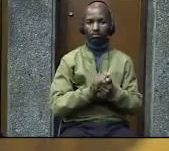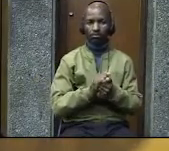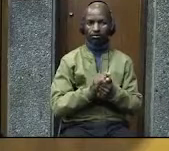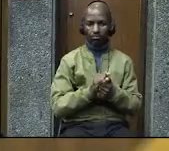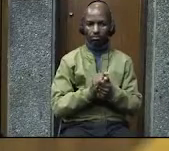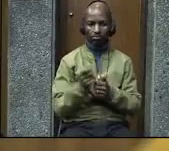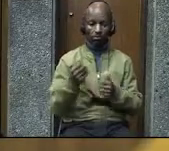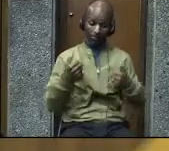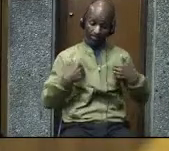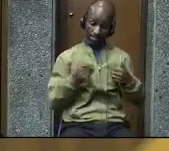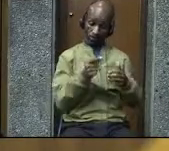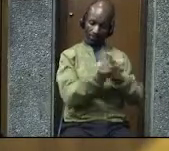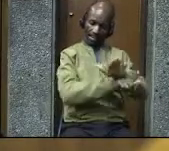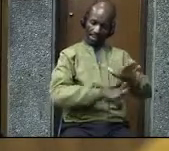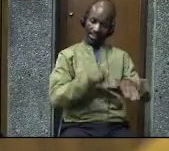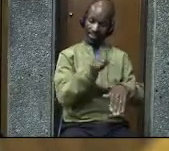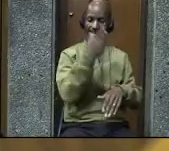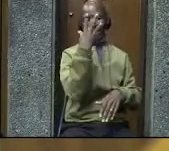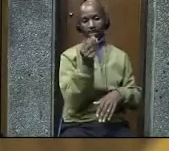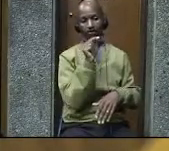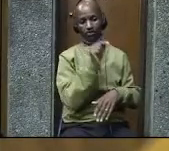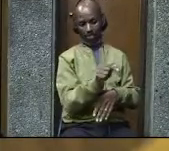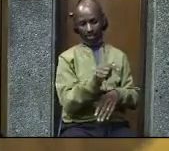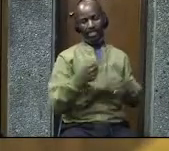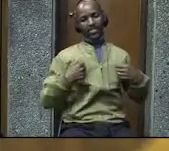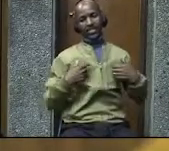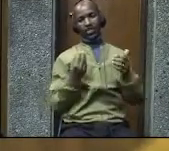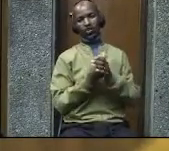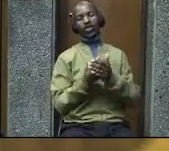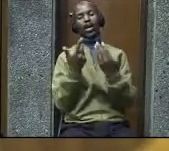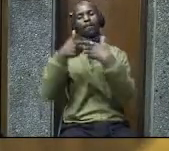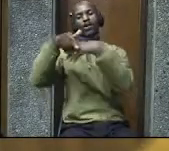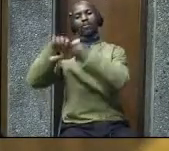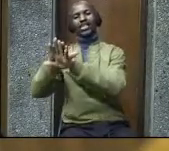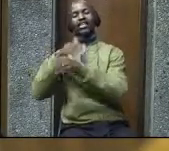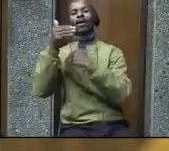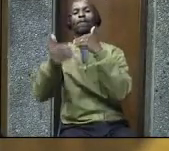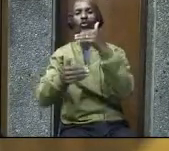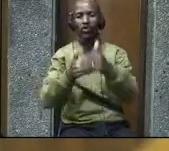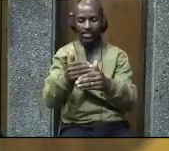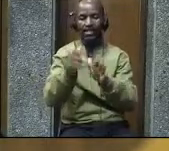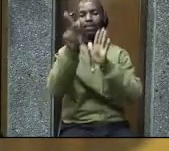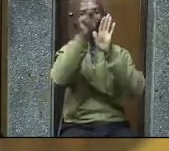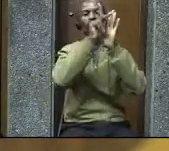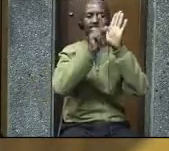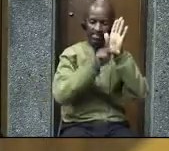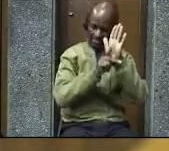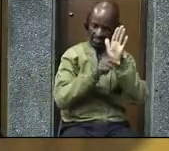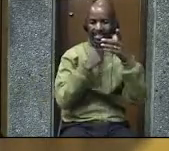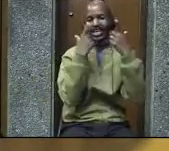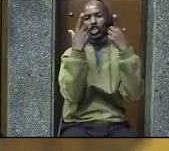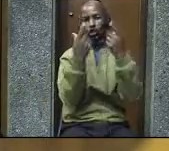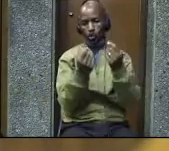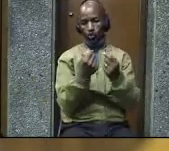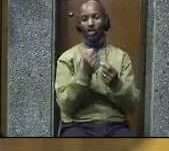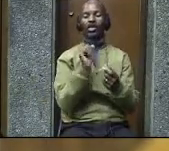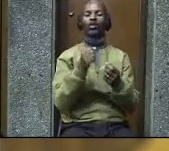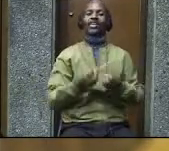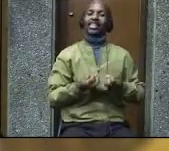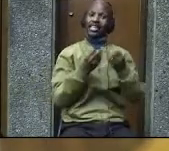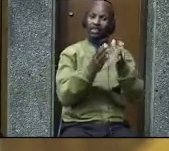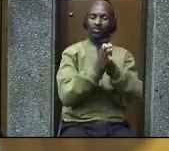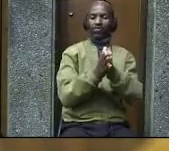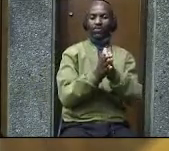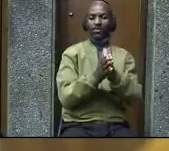Ha ba qale ka lefatshe ba naneng lona, ha ba qale ka ho implementa the processes le di-policies tse ba di entseng bona tsa go tlo fana ka